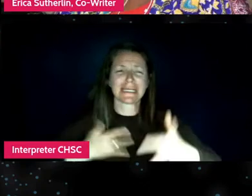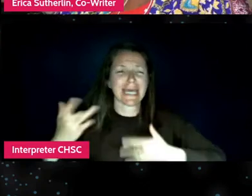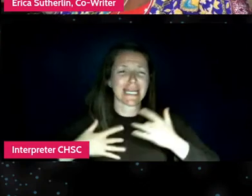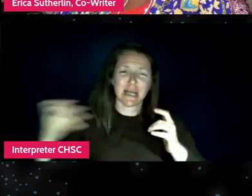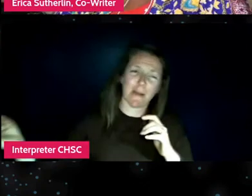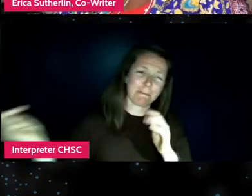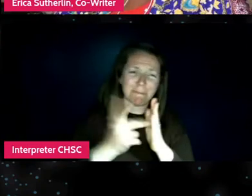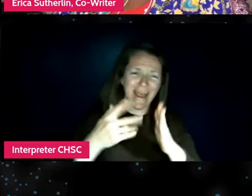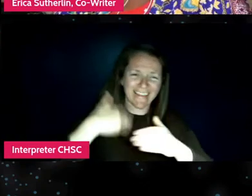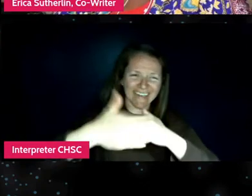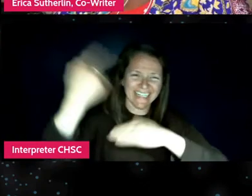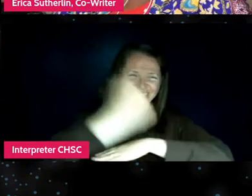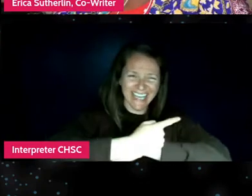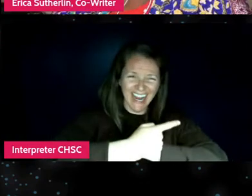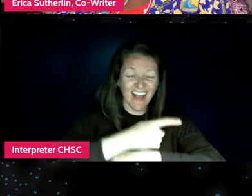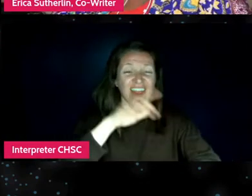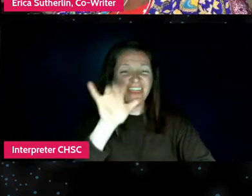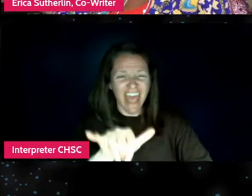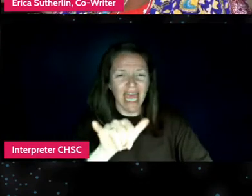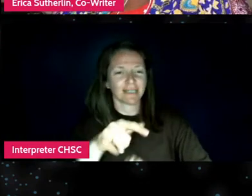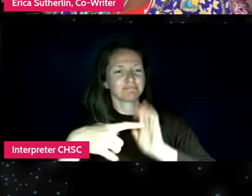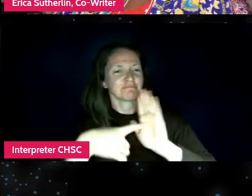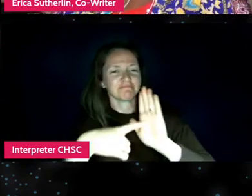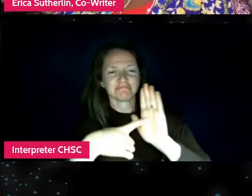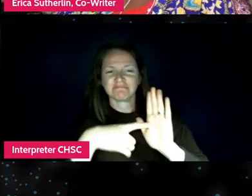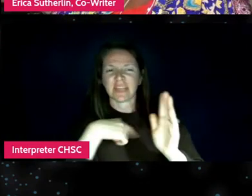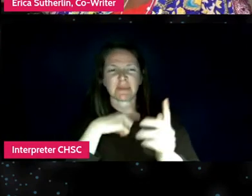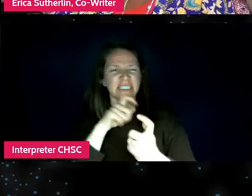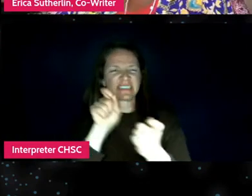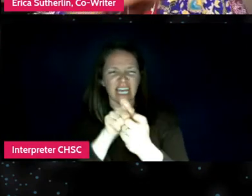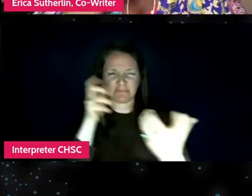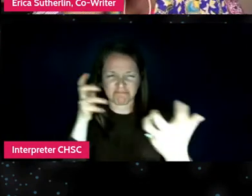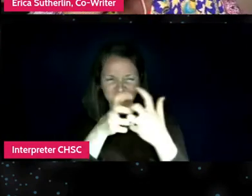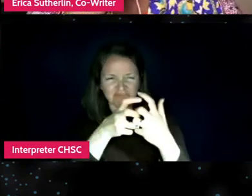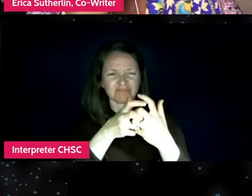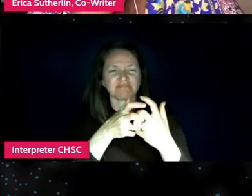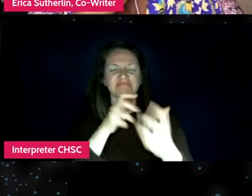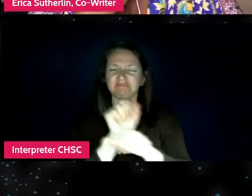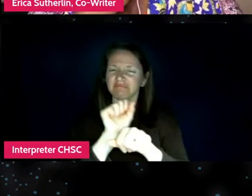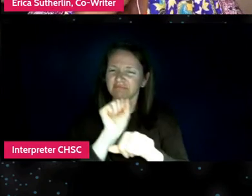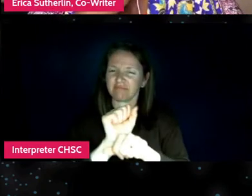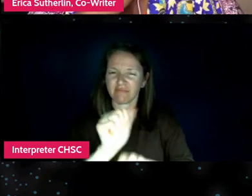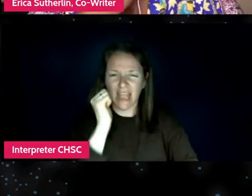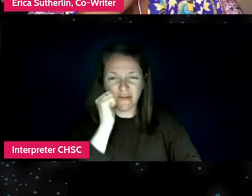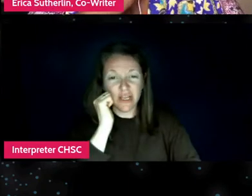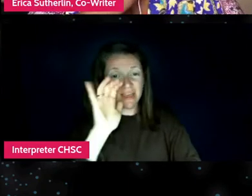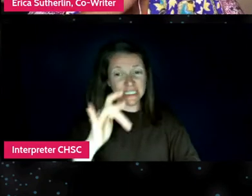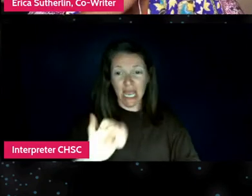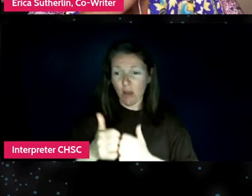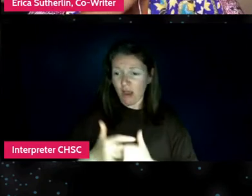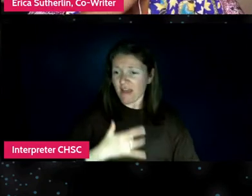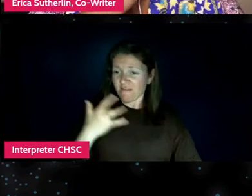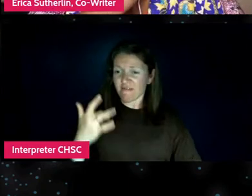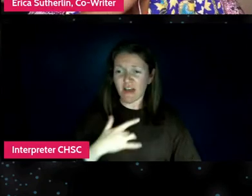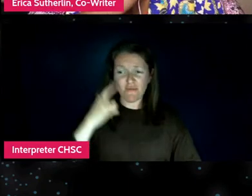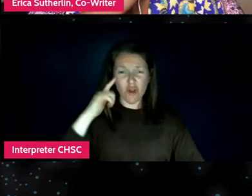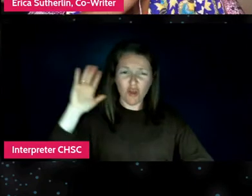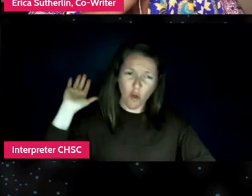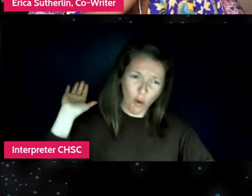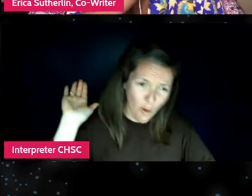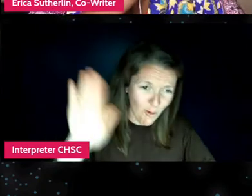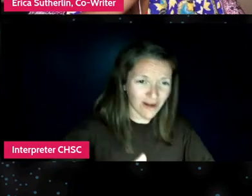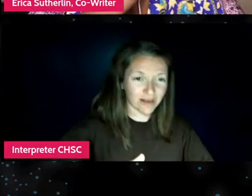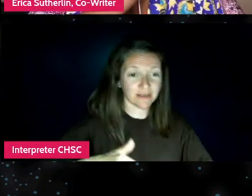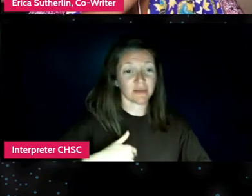that is like the sign that you're exactly where you need to be. And that's how I felt for the entire ride. I was ready for a day off by the end of